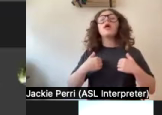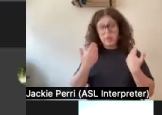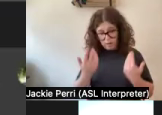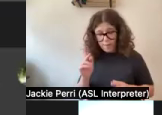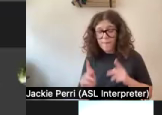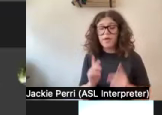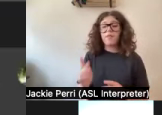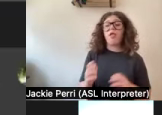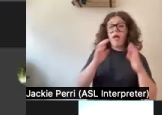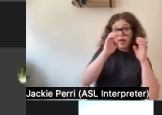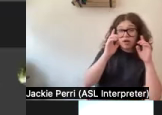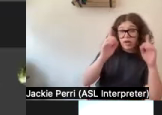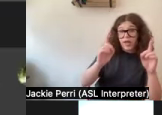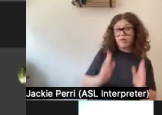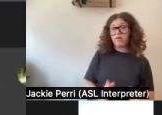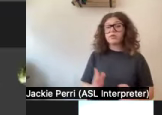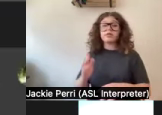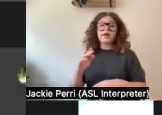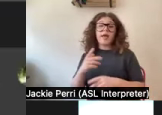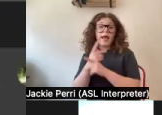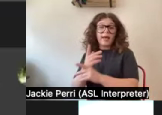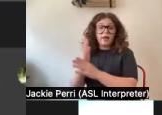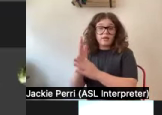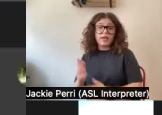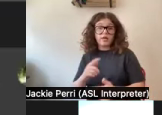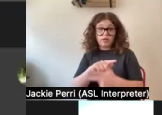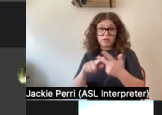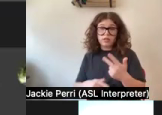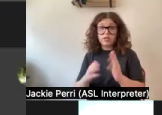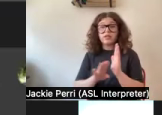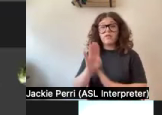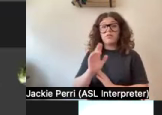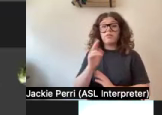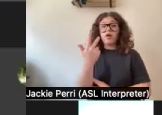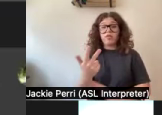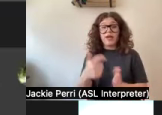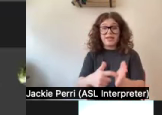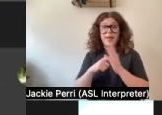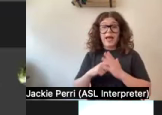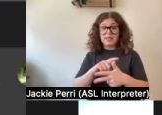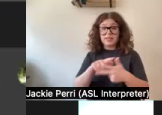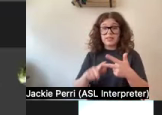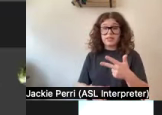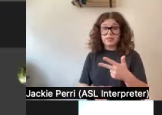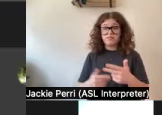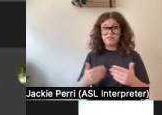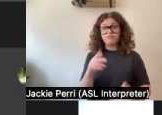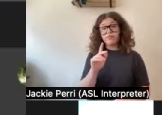para caretakers to desarrollar nuestras develop 3 our demandas 3 key claves. demands. Sigues, Carla. Carla, go ahead,